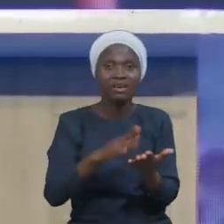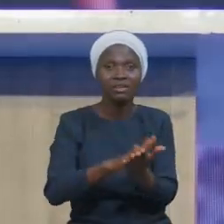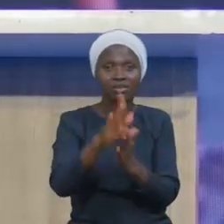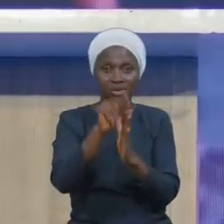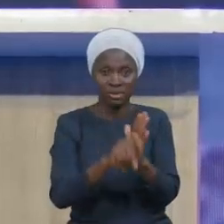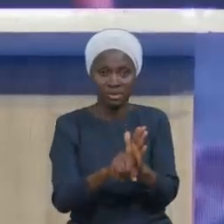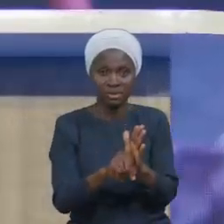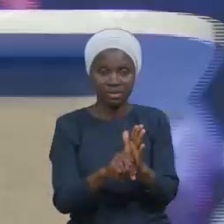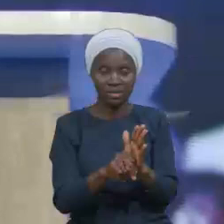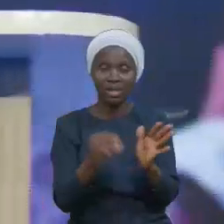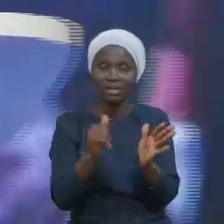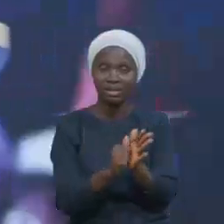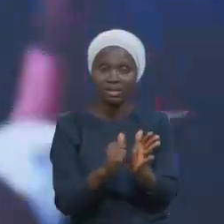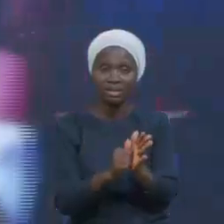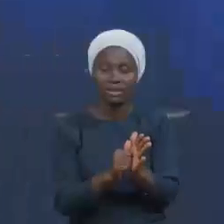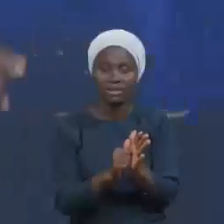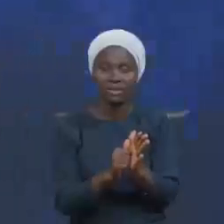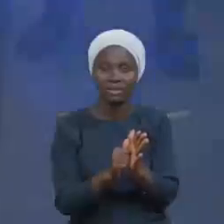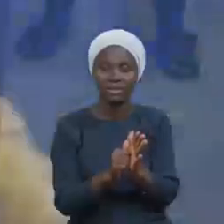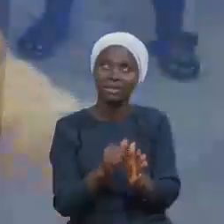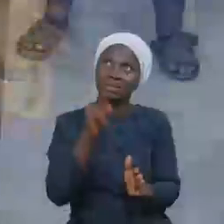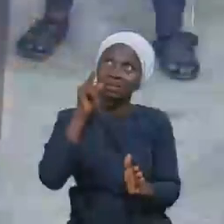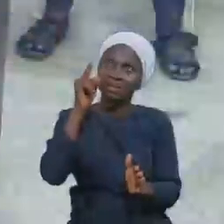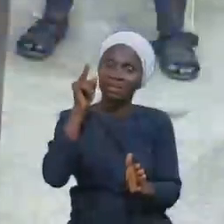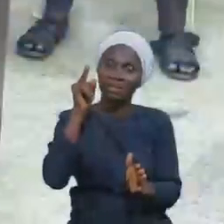righteousness that he